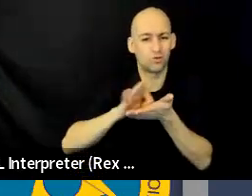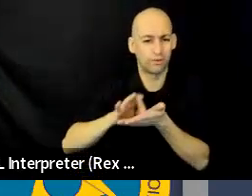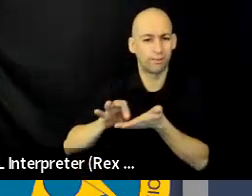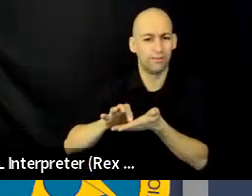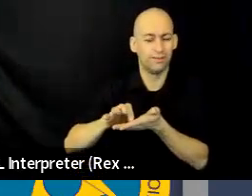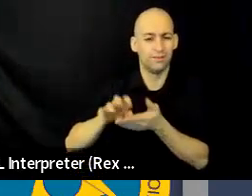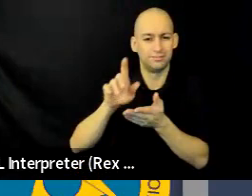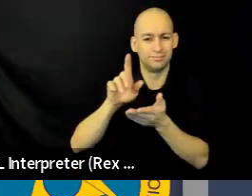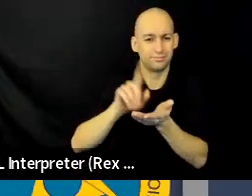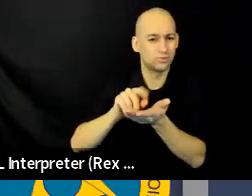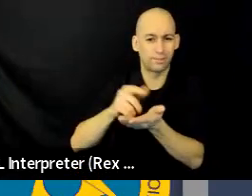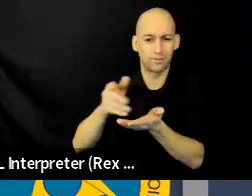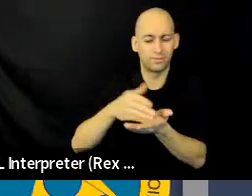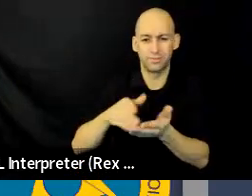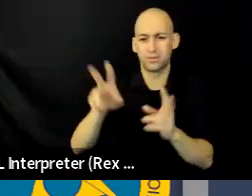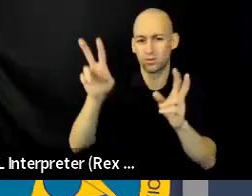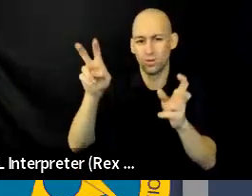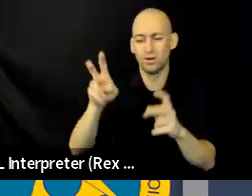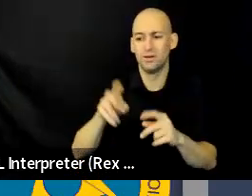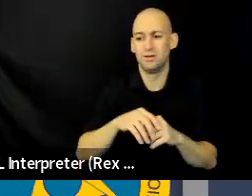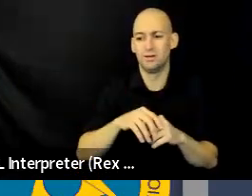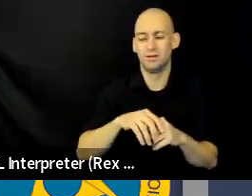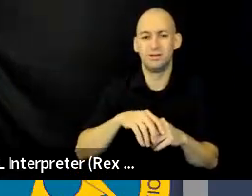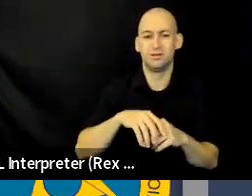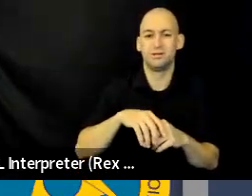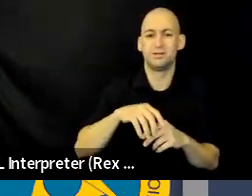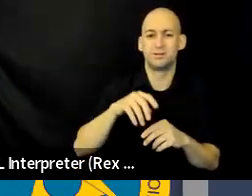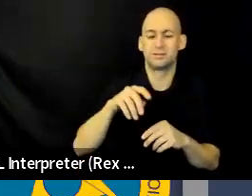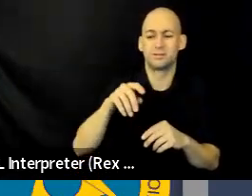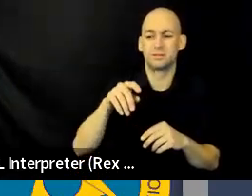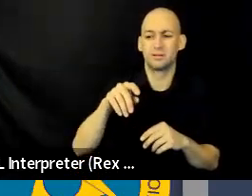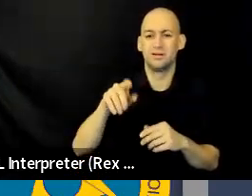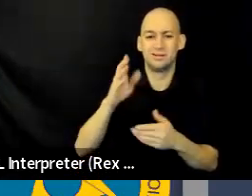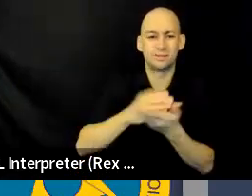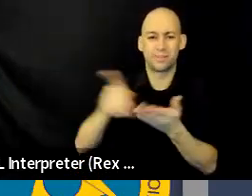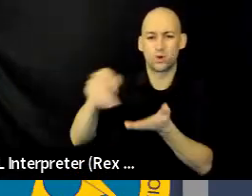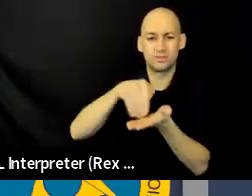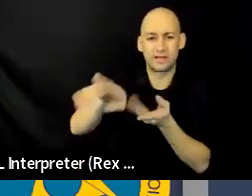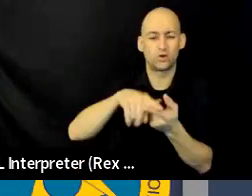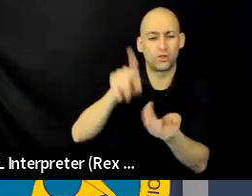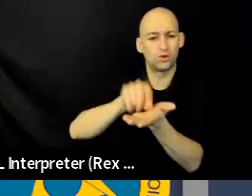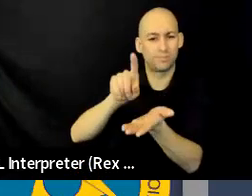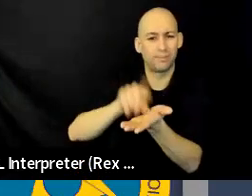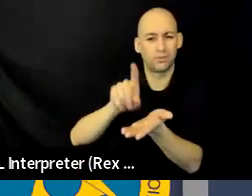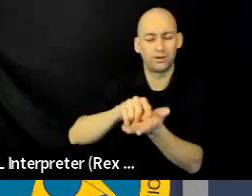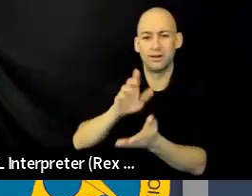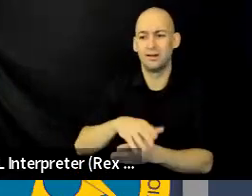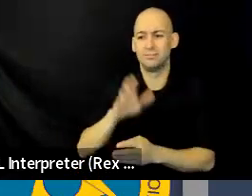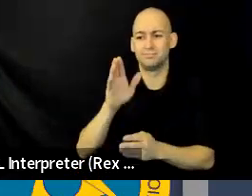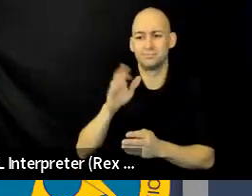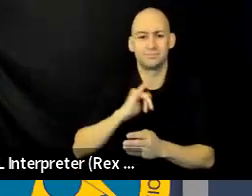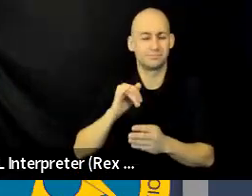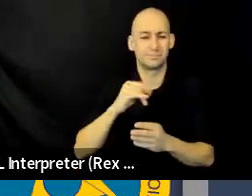again, the quote, if you don't mind, I'm going to quote something you sent into the local newspaper that appears, I'm going to paraphrase,